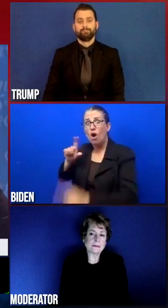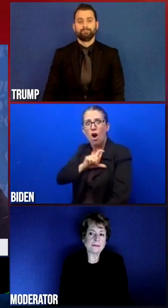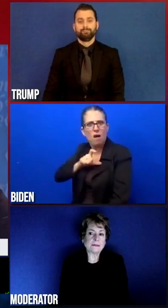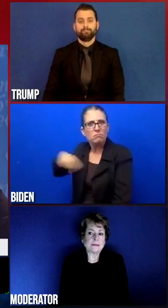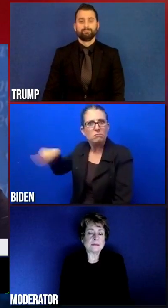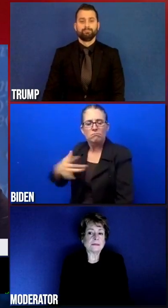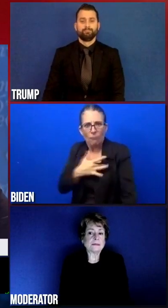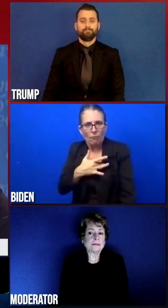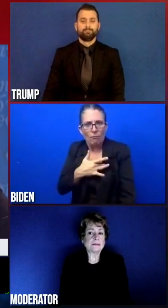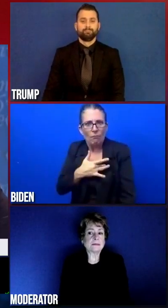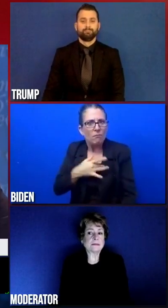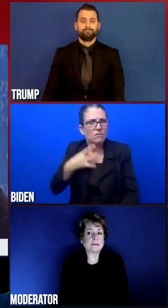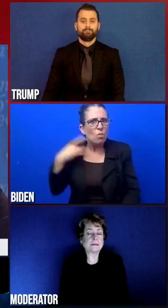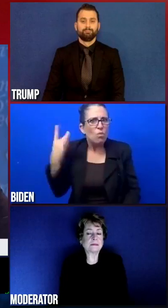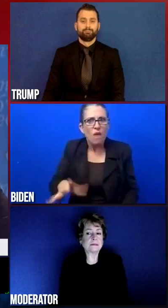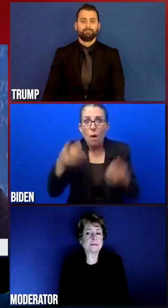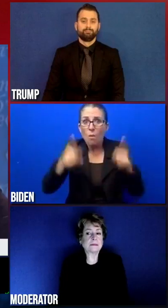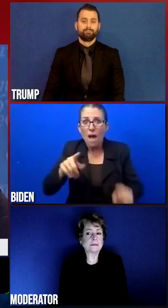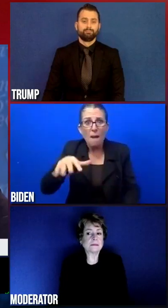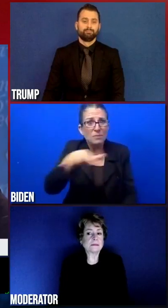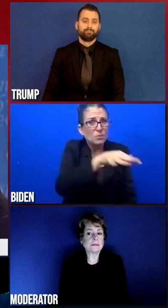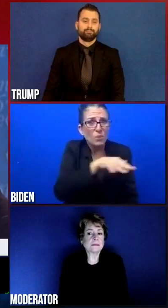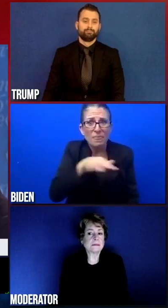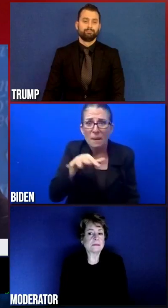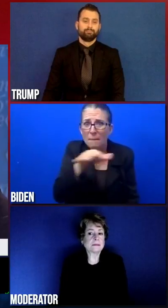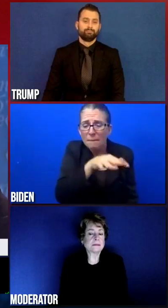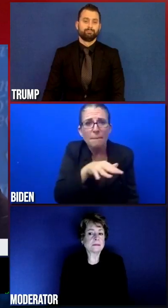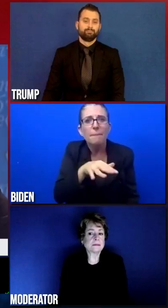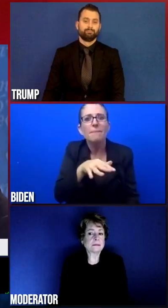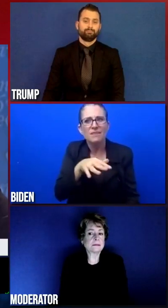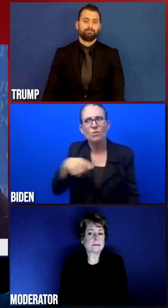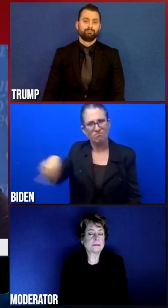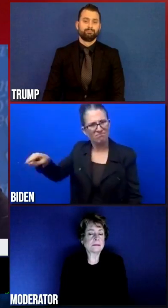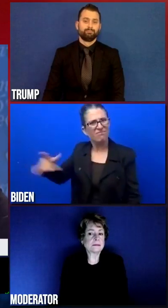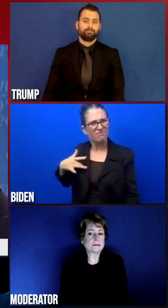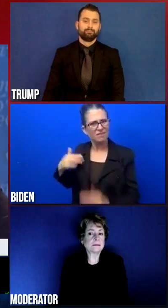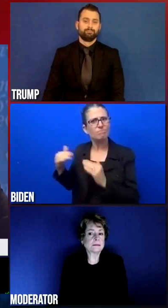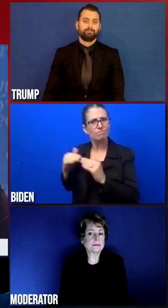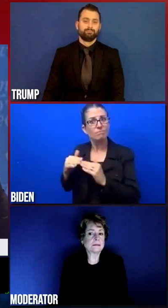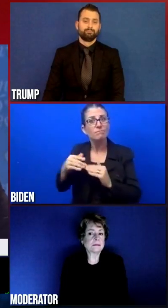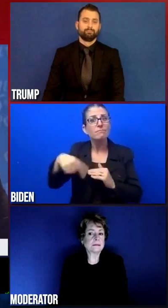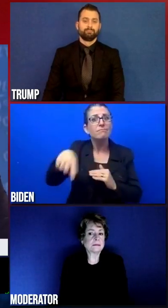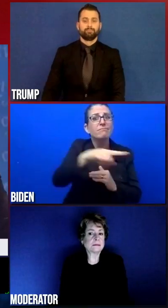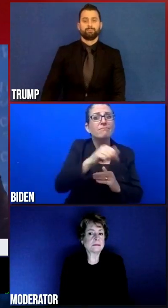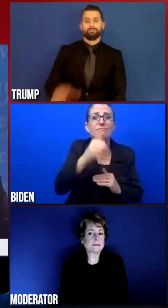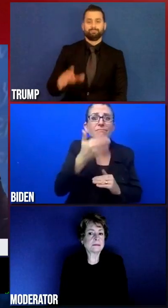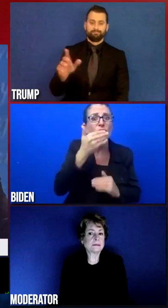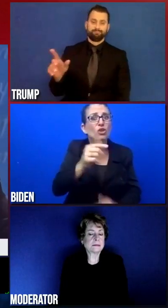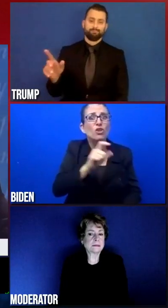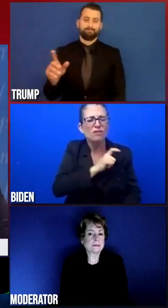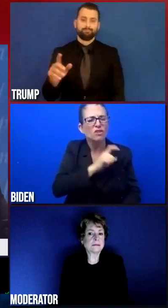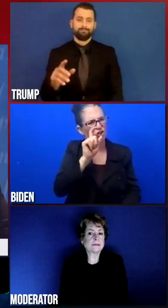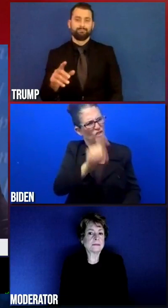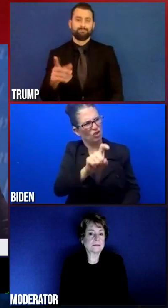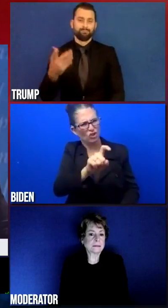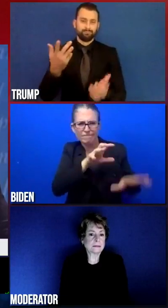appropriate. Peaceful protest is. Violence is never appropriate. All right. What is peaceful protest? When they run through the middle of a town